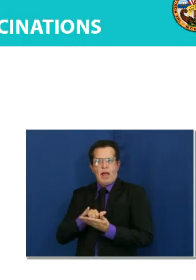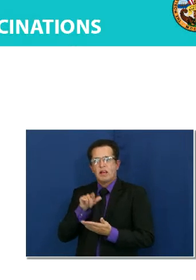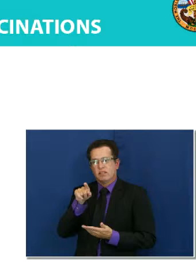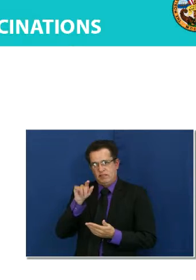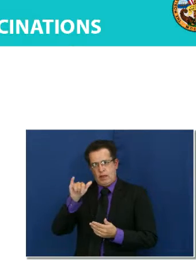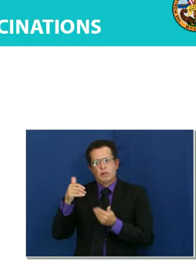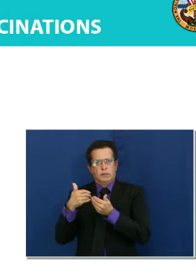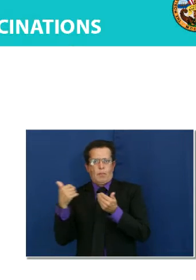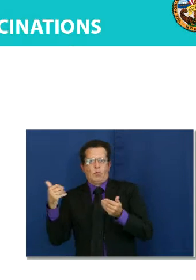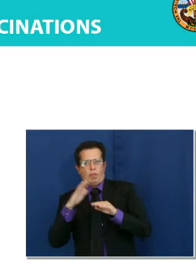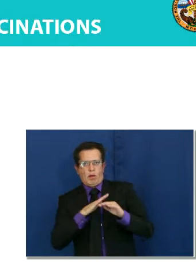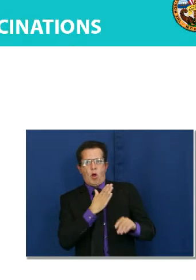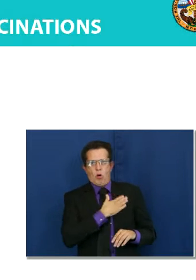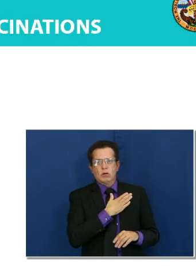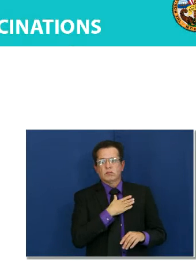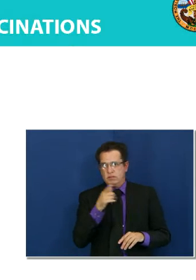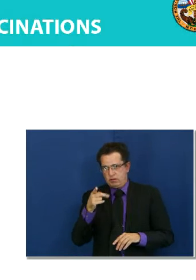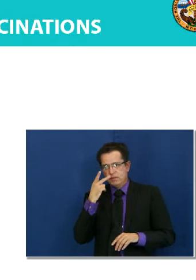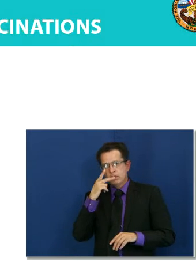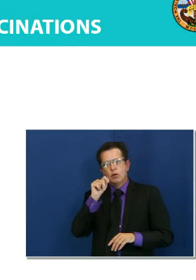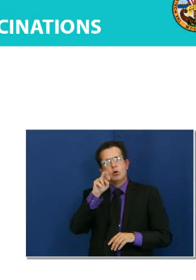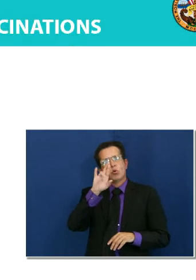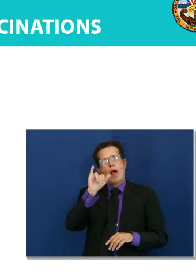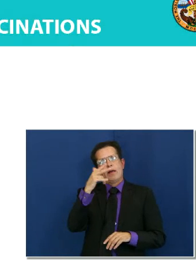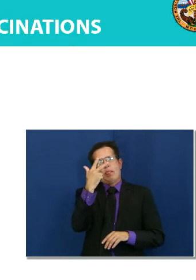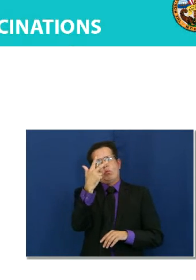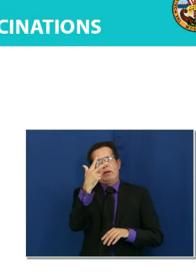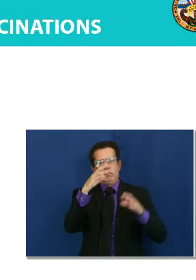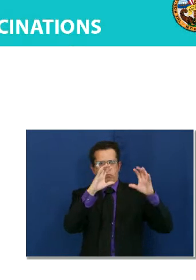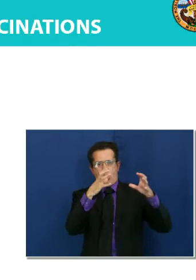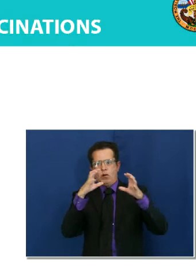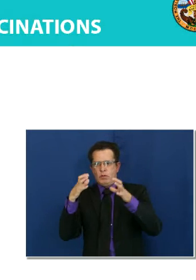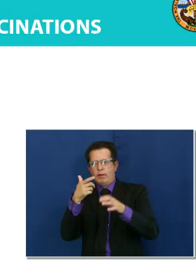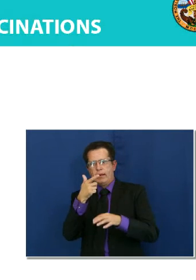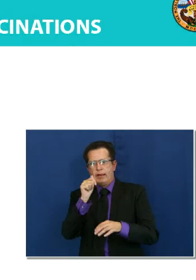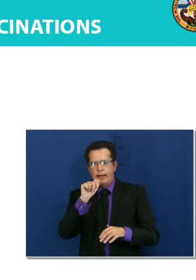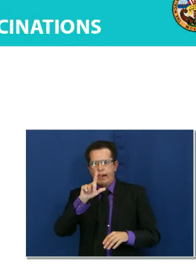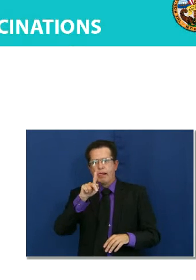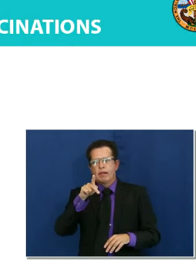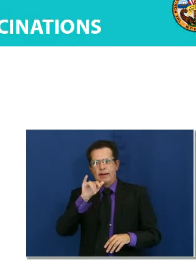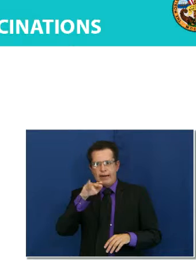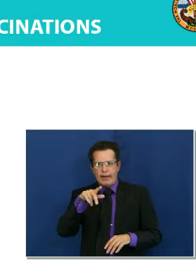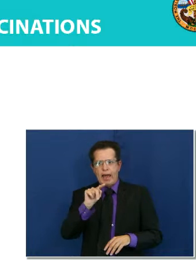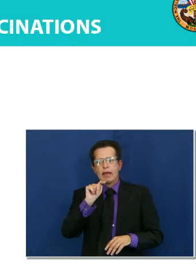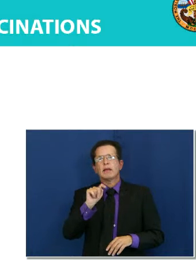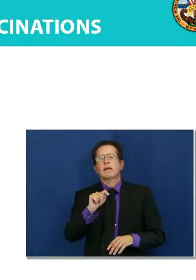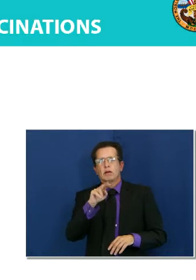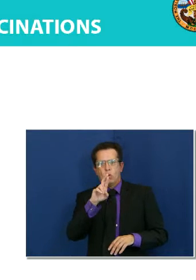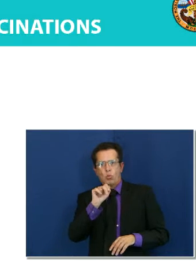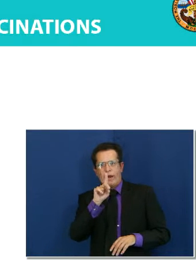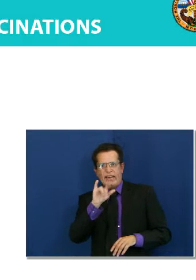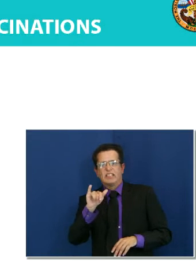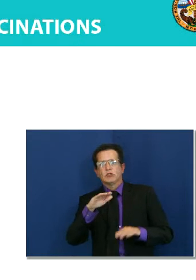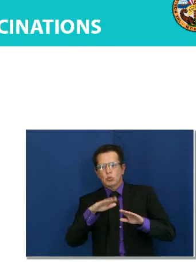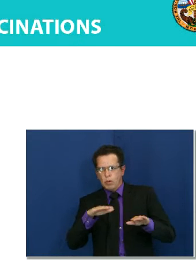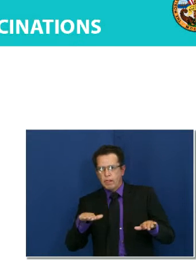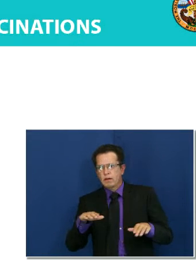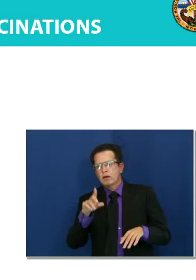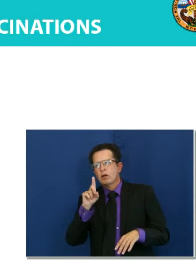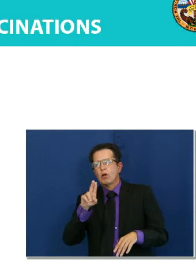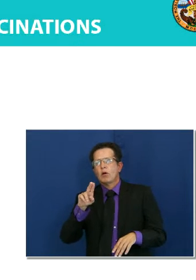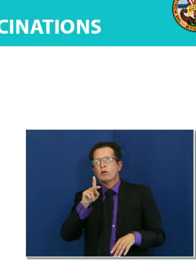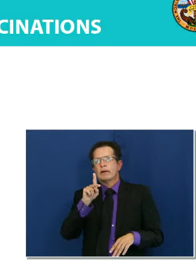community. But here you see the tri-chairs of this, Dr. Gail Knight from Rady Children's Hospital, Dr.